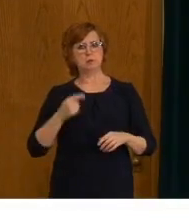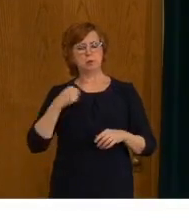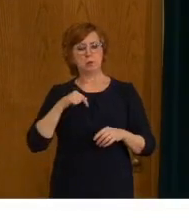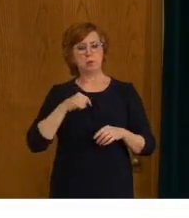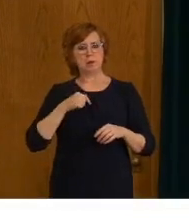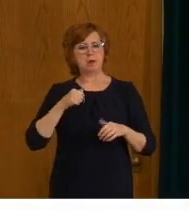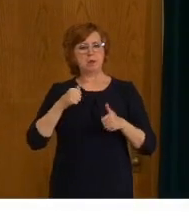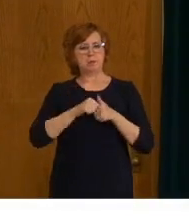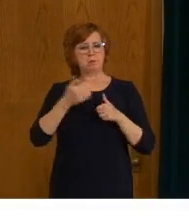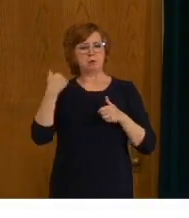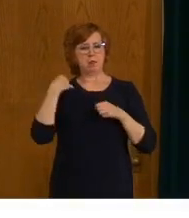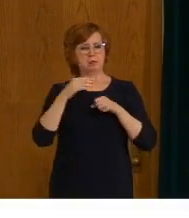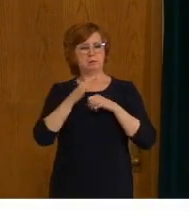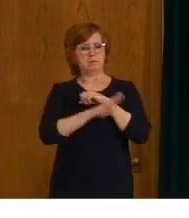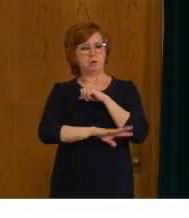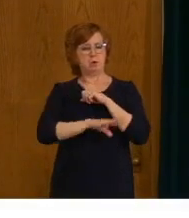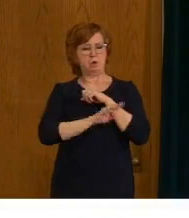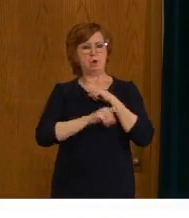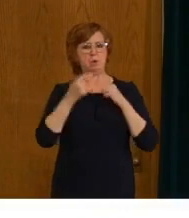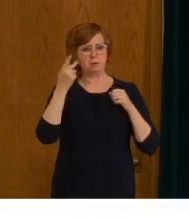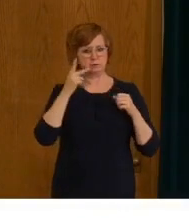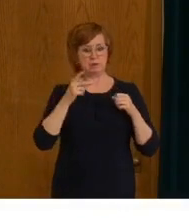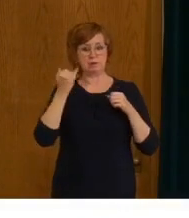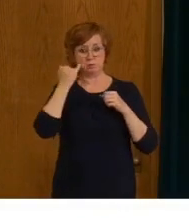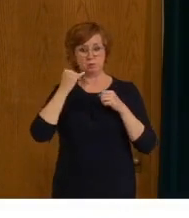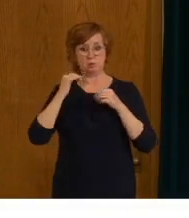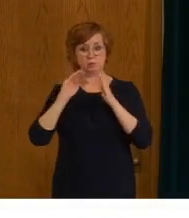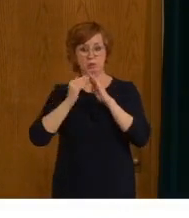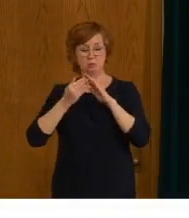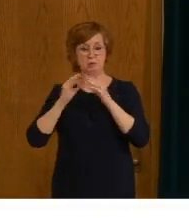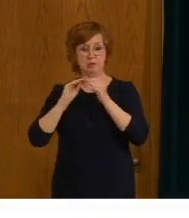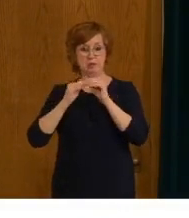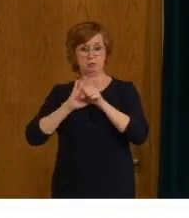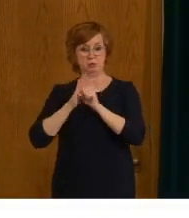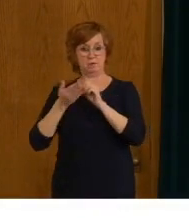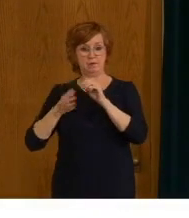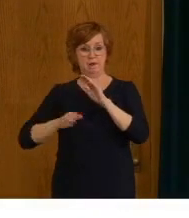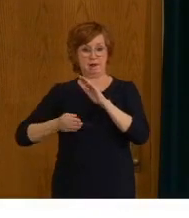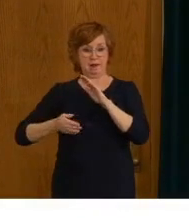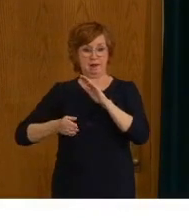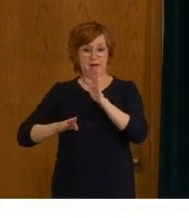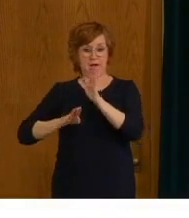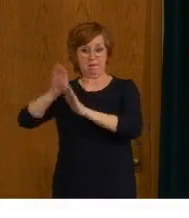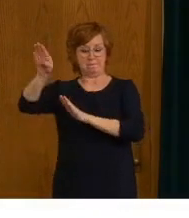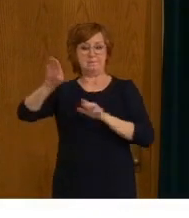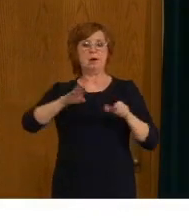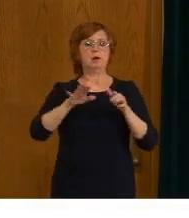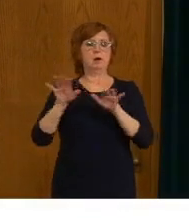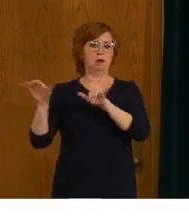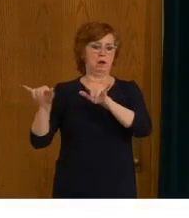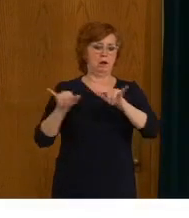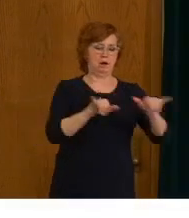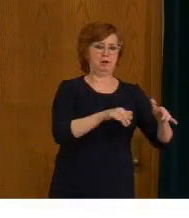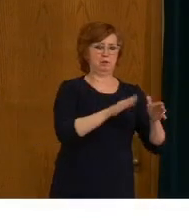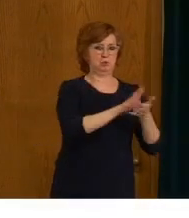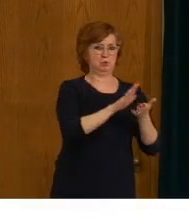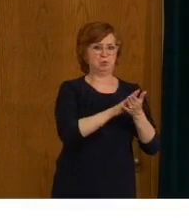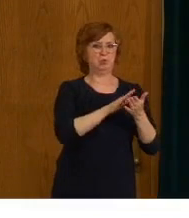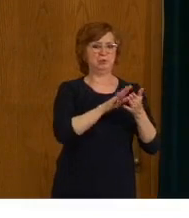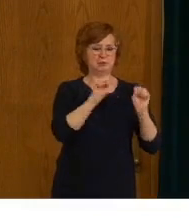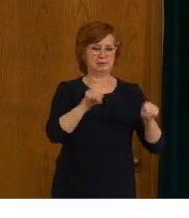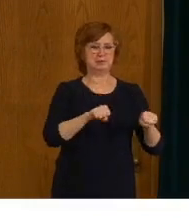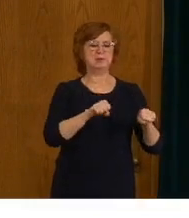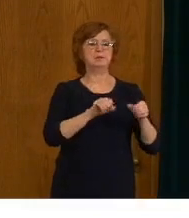meant high cases imported into schools, but the transmission rate in schools was always lower than the community and never the other way around.